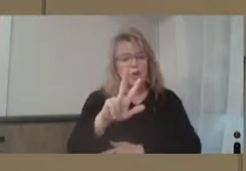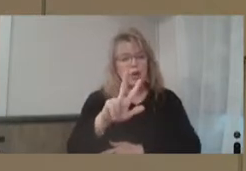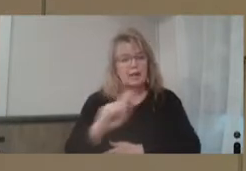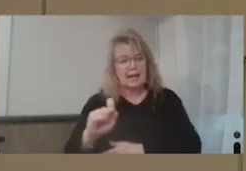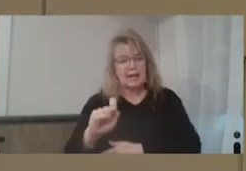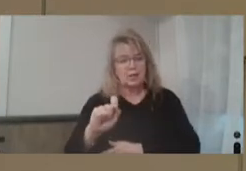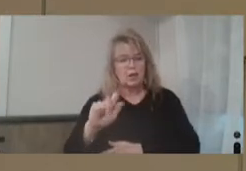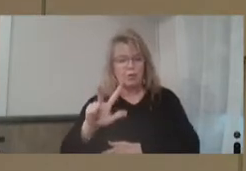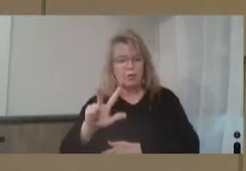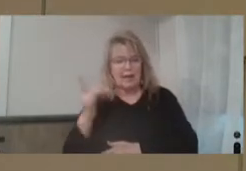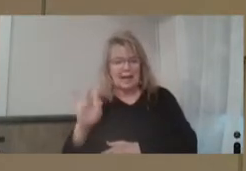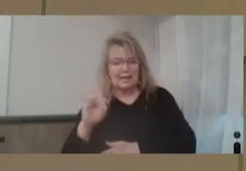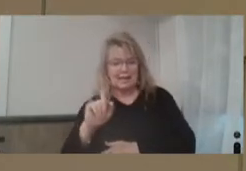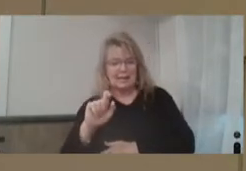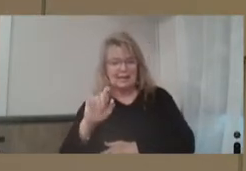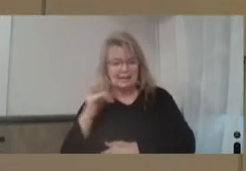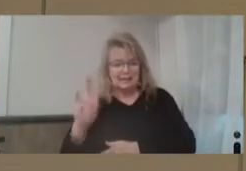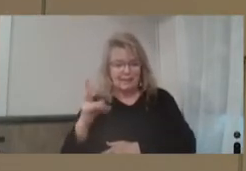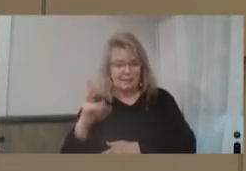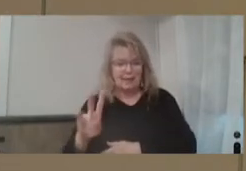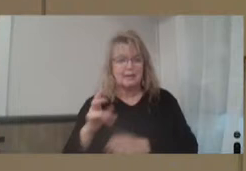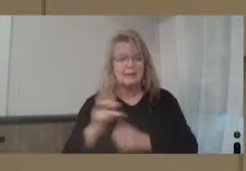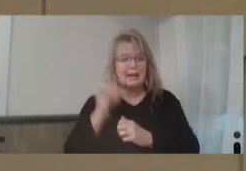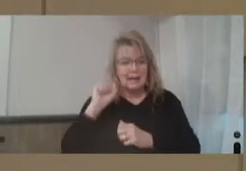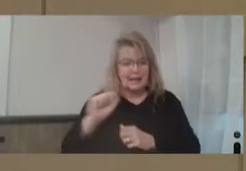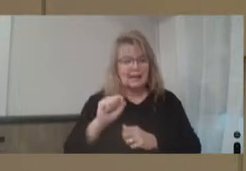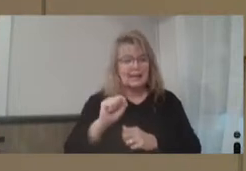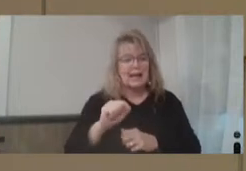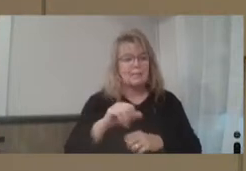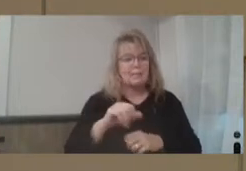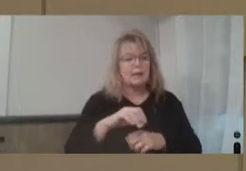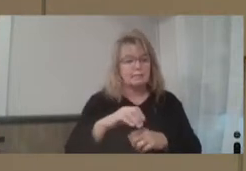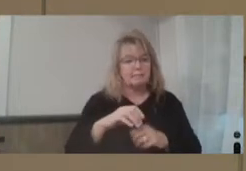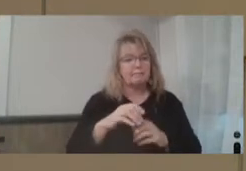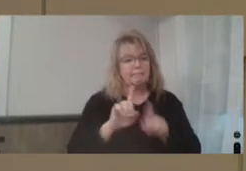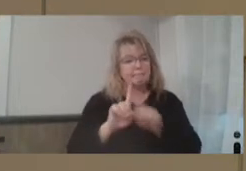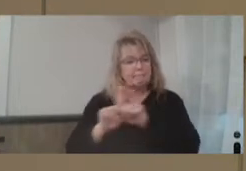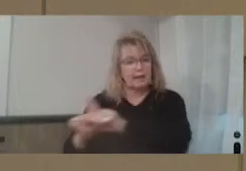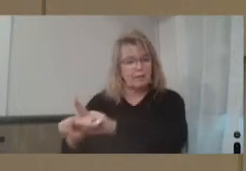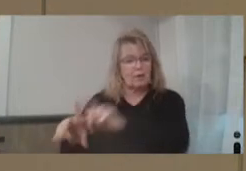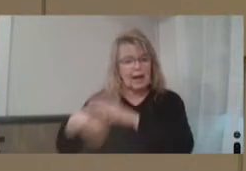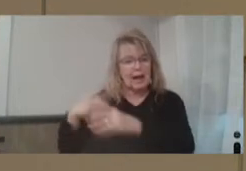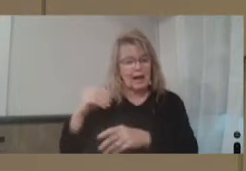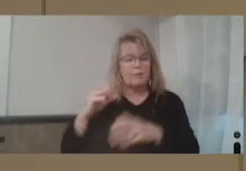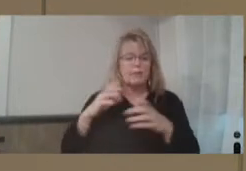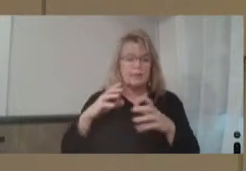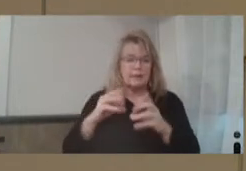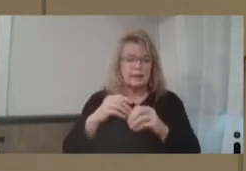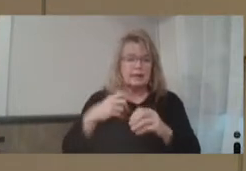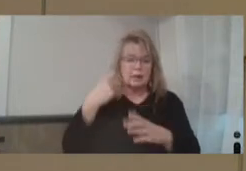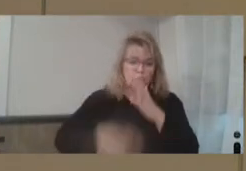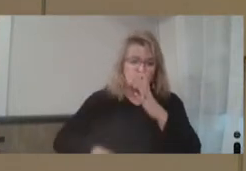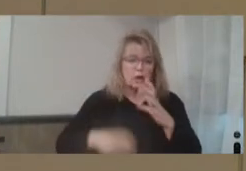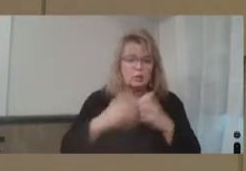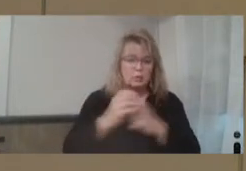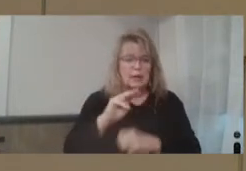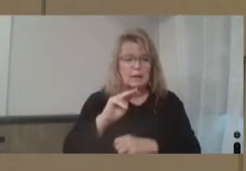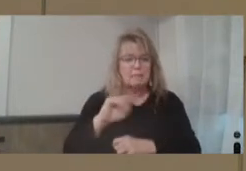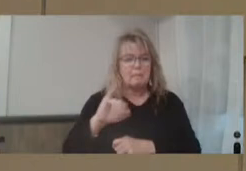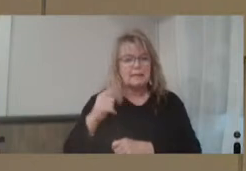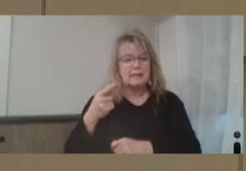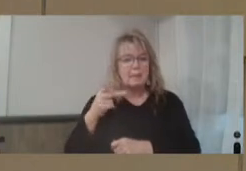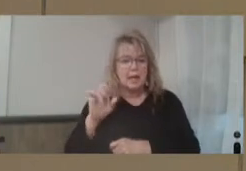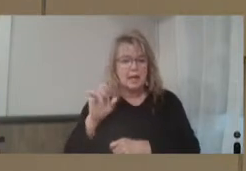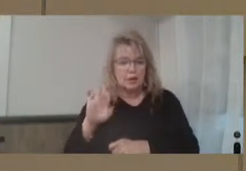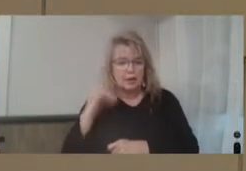143-318-17 and are subject to being escorted out of the meeting chamber and charged with a misdemeanor if you do not cease